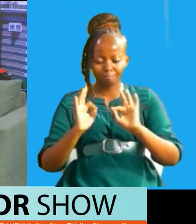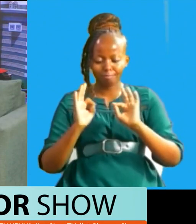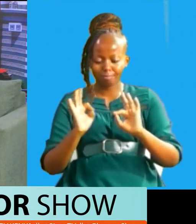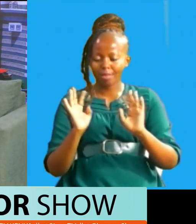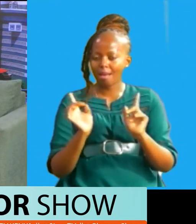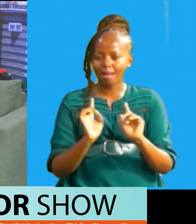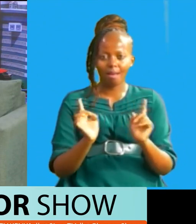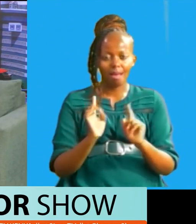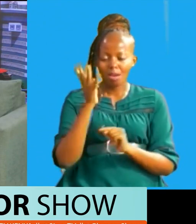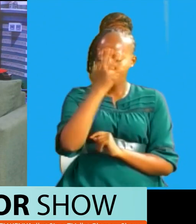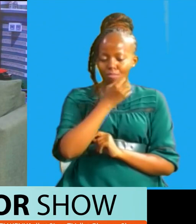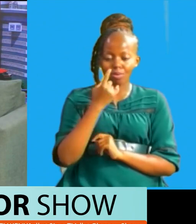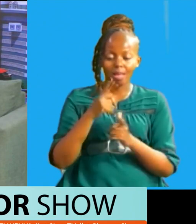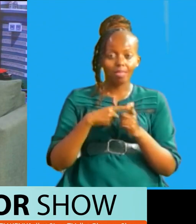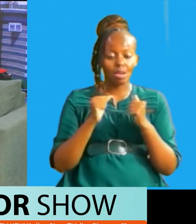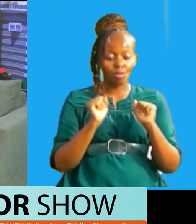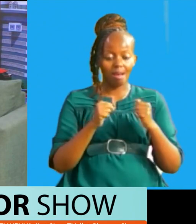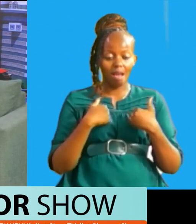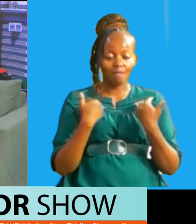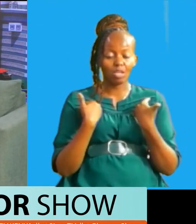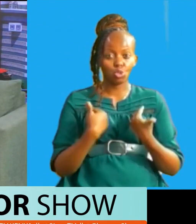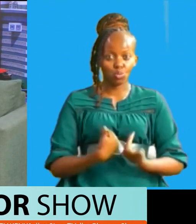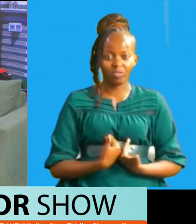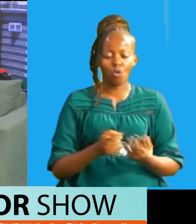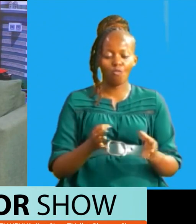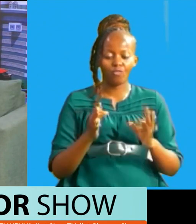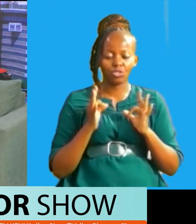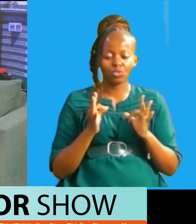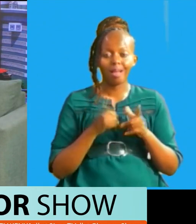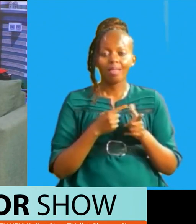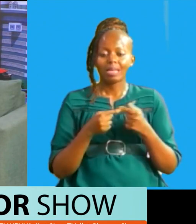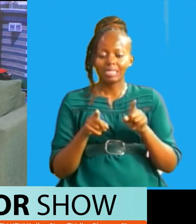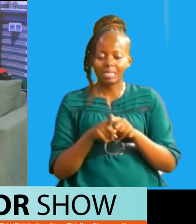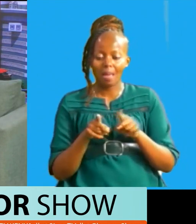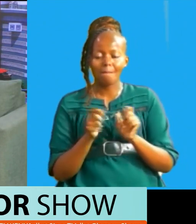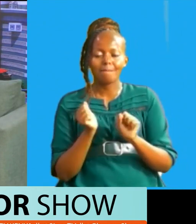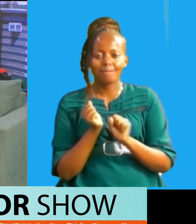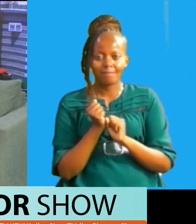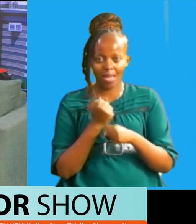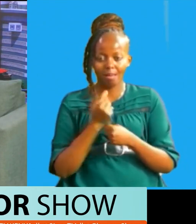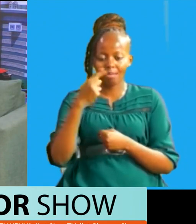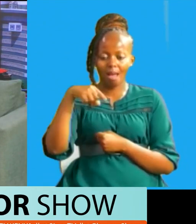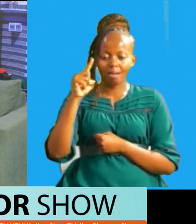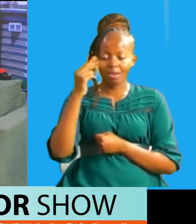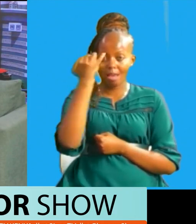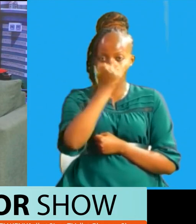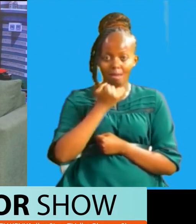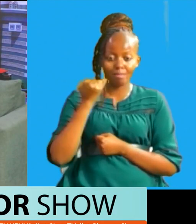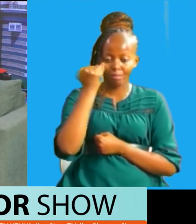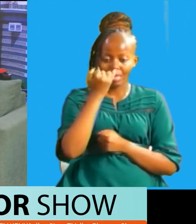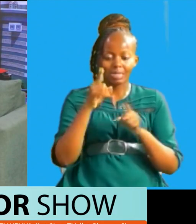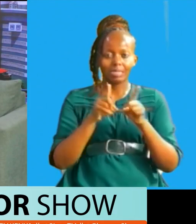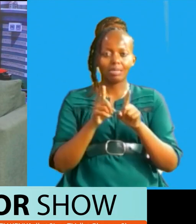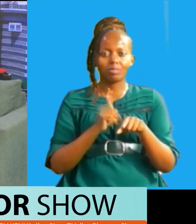looking pretty. We can also wear suits and also make statements and also be bold and also